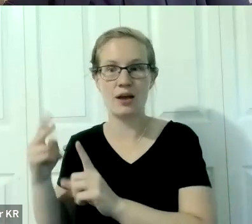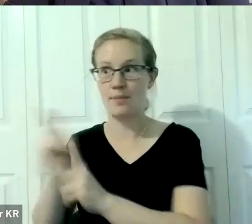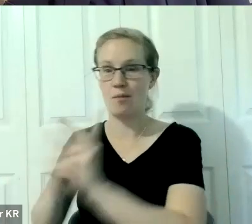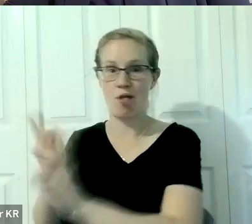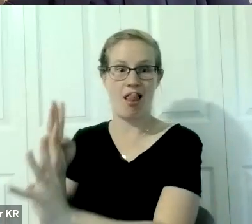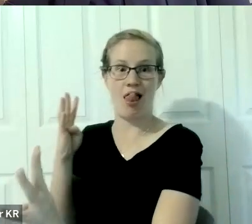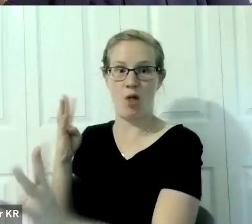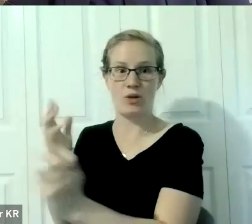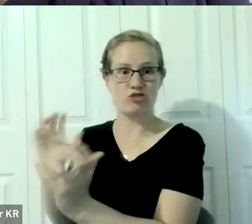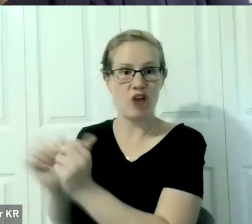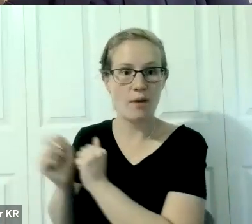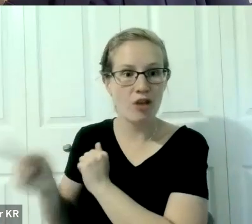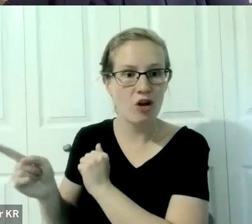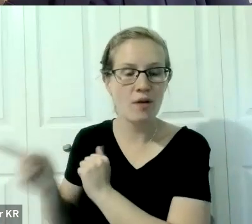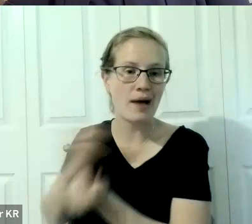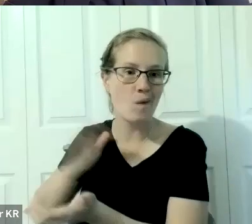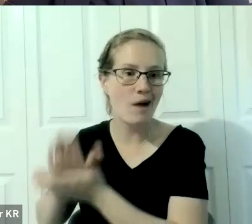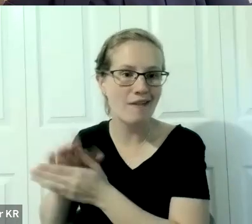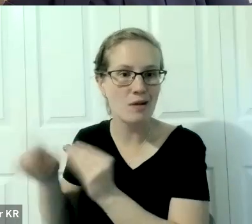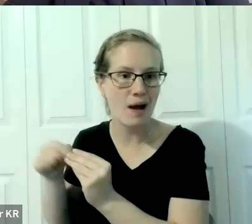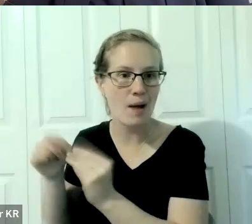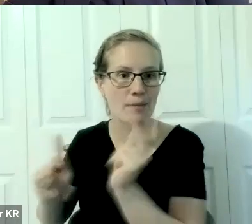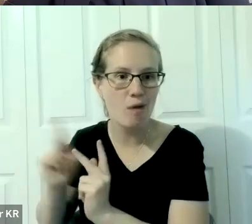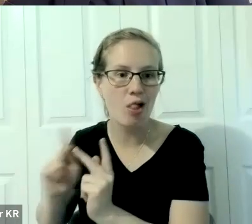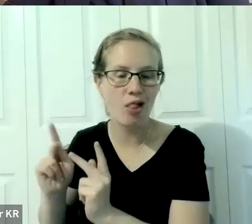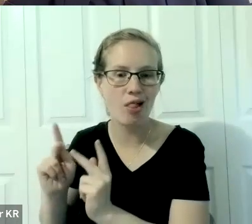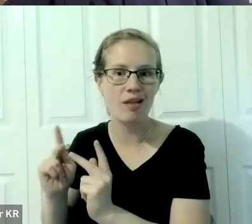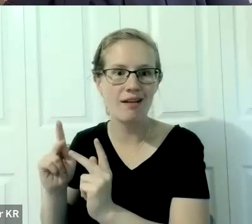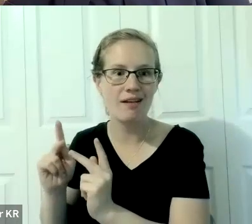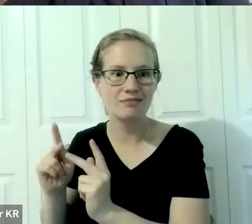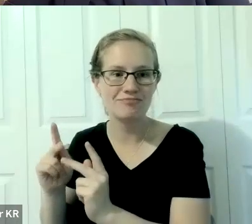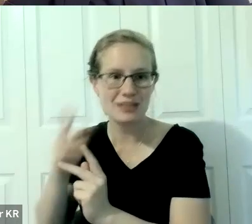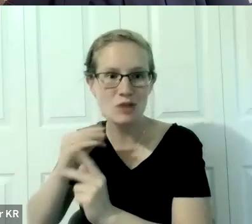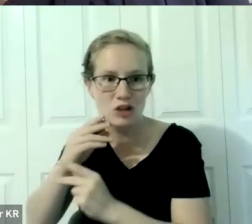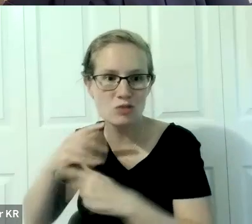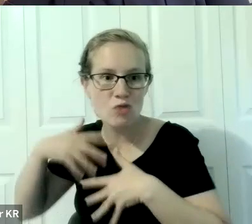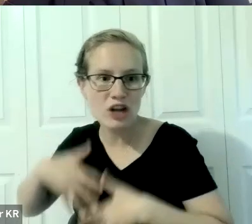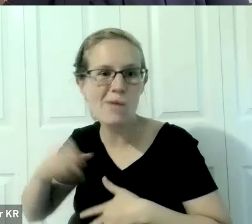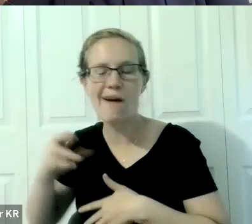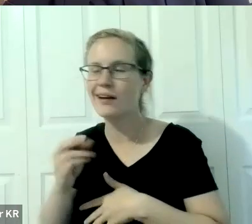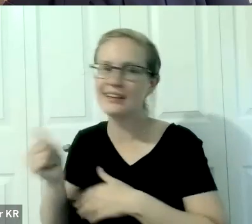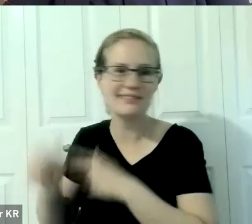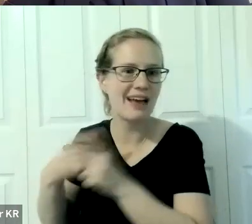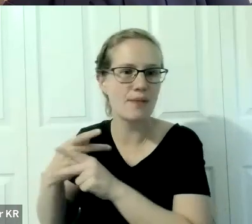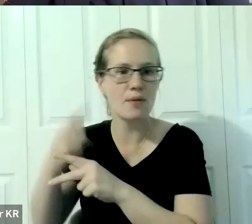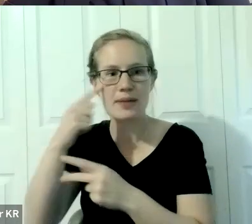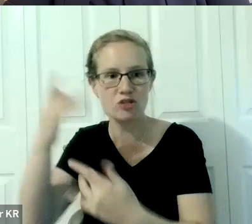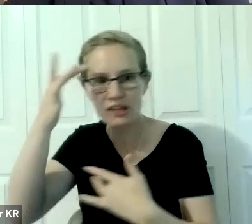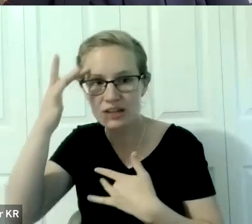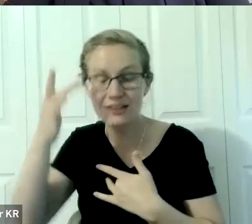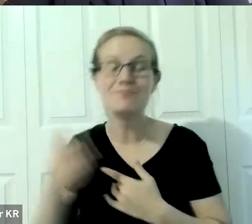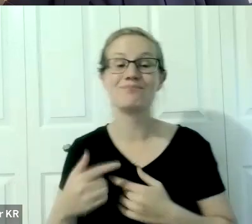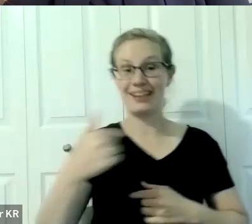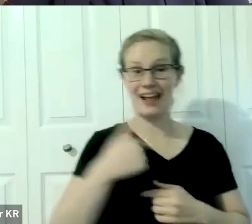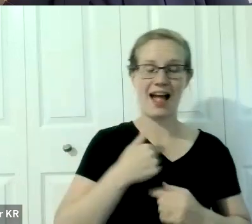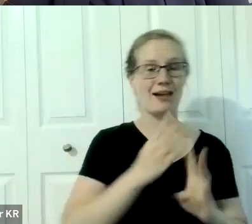people that want to talk to her about the people in their life that have depression or any kind of mental illness, and I'll have the